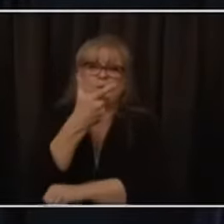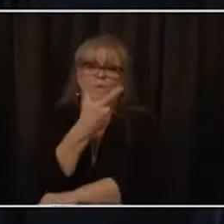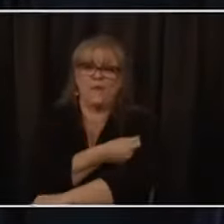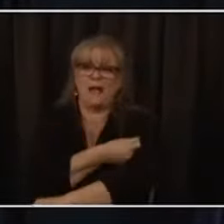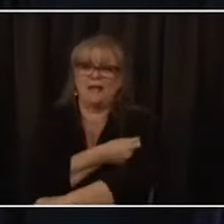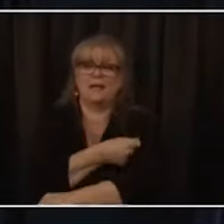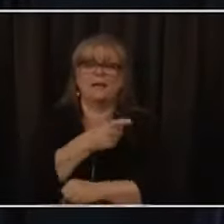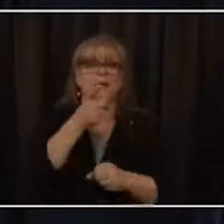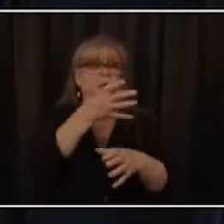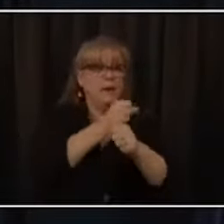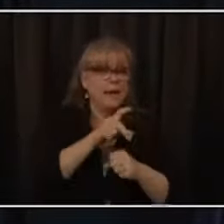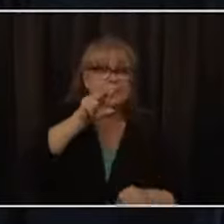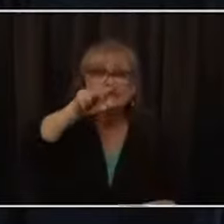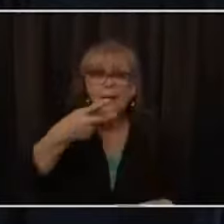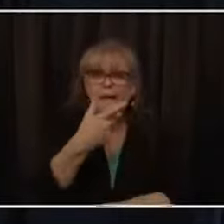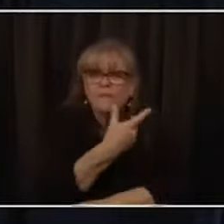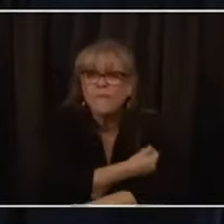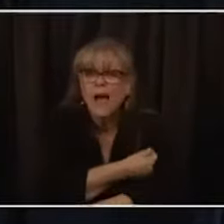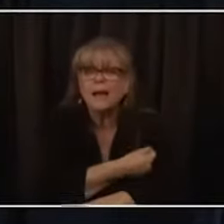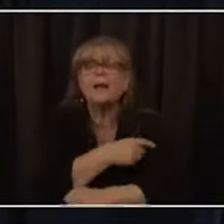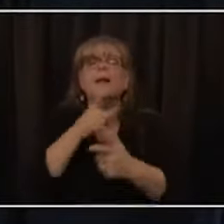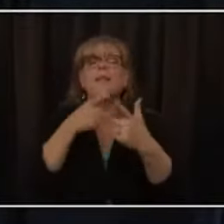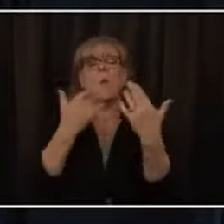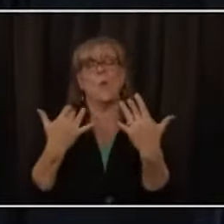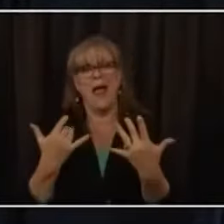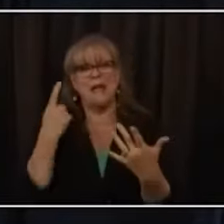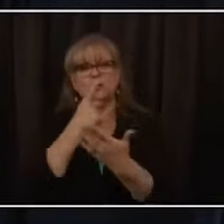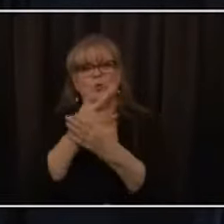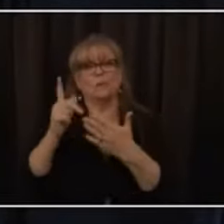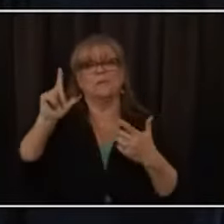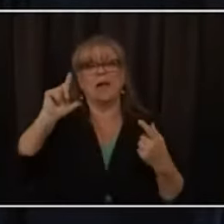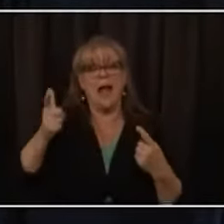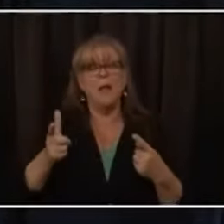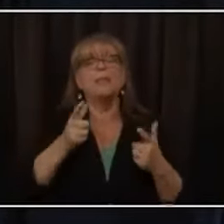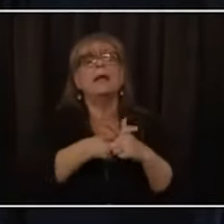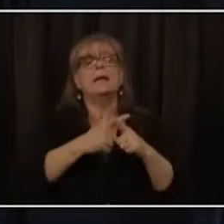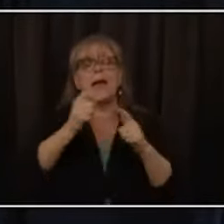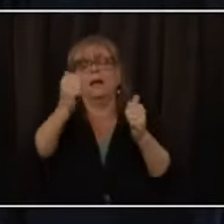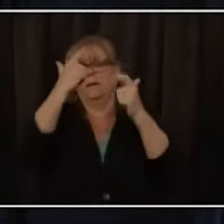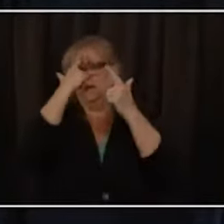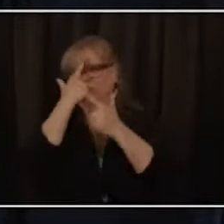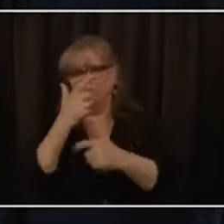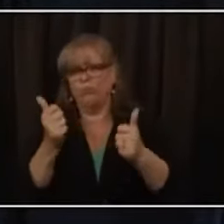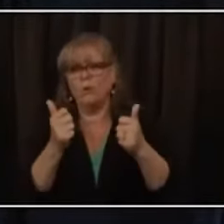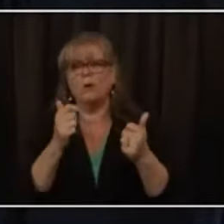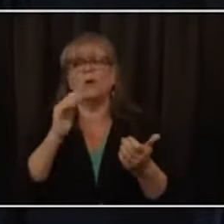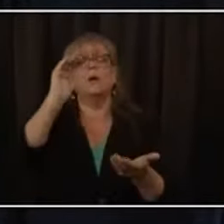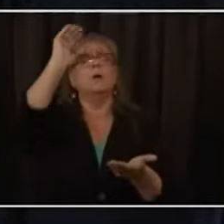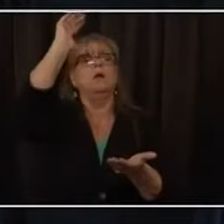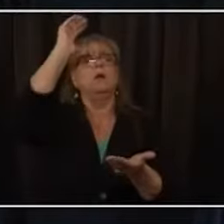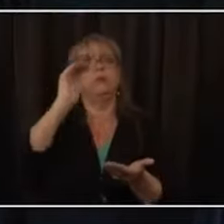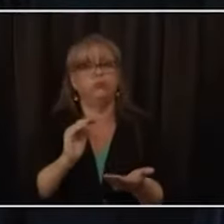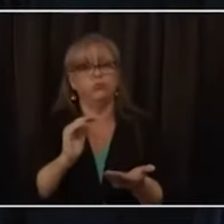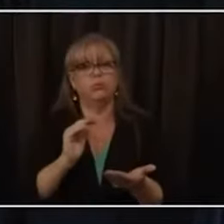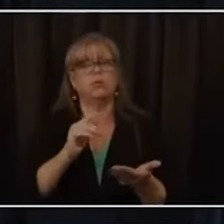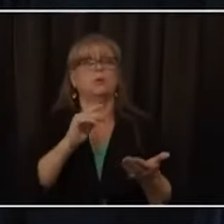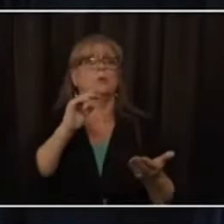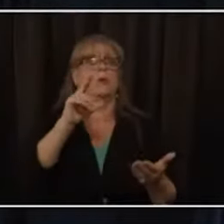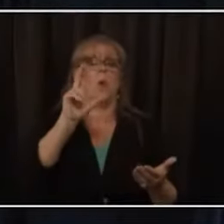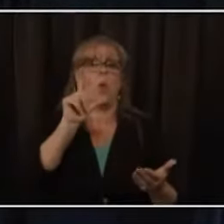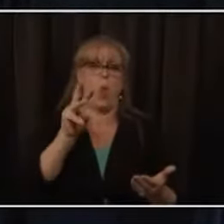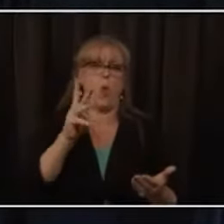after that. Then you can go back to having a very low personal risk level, right? And we'll go